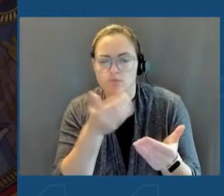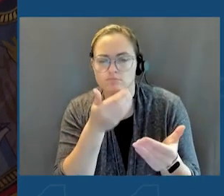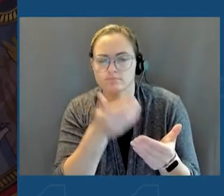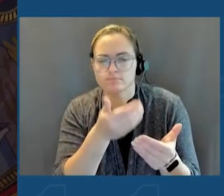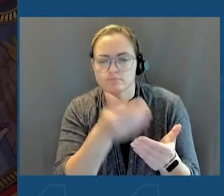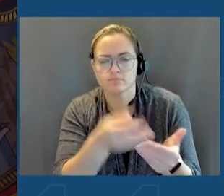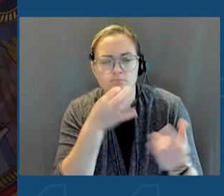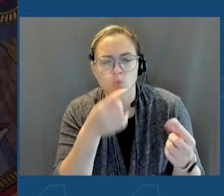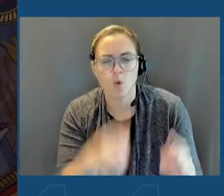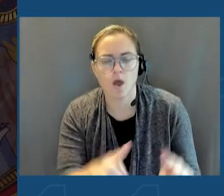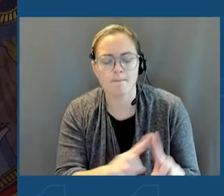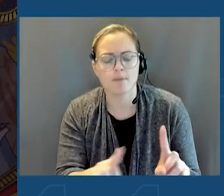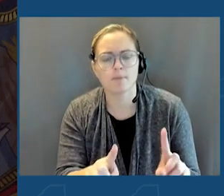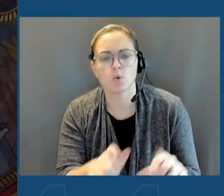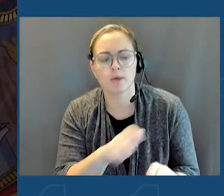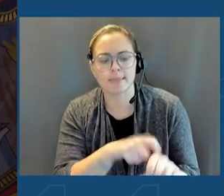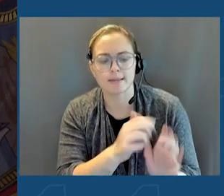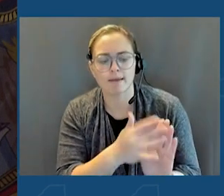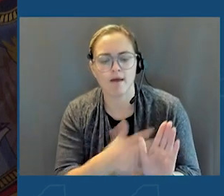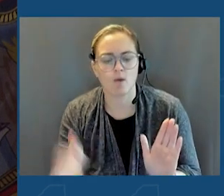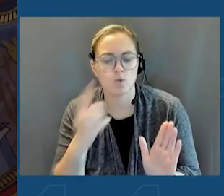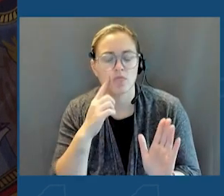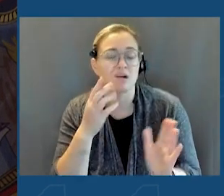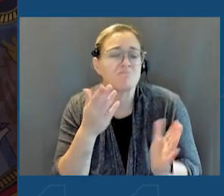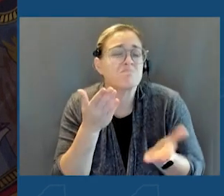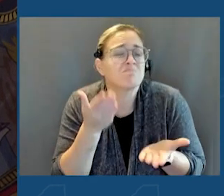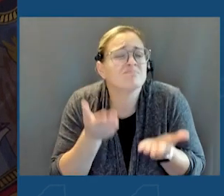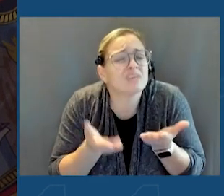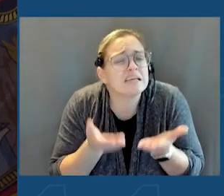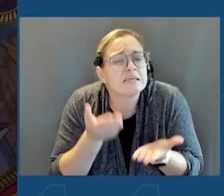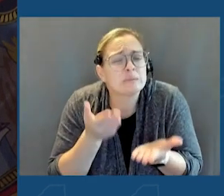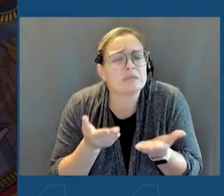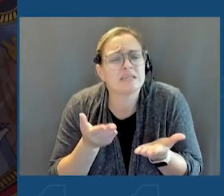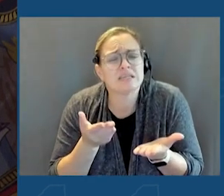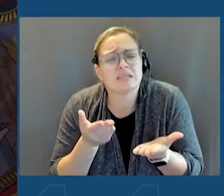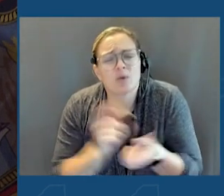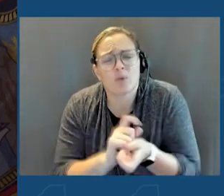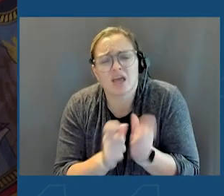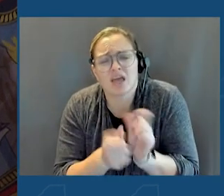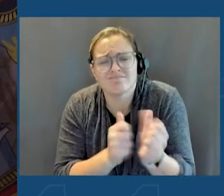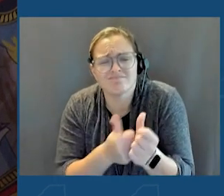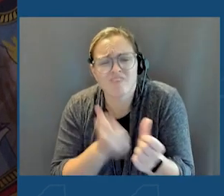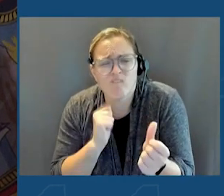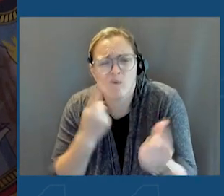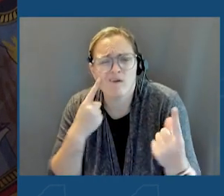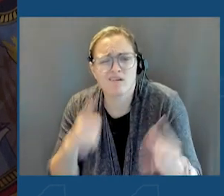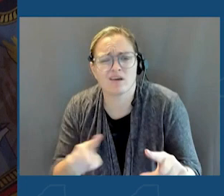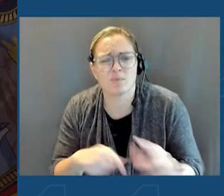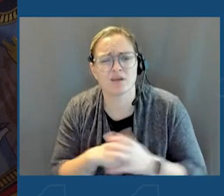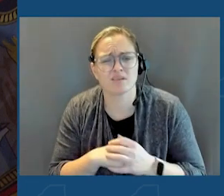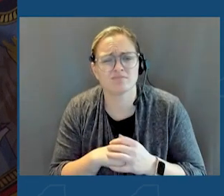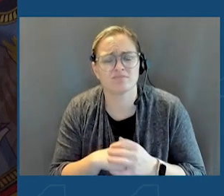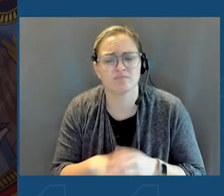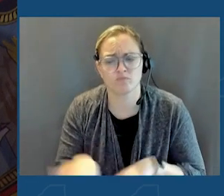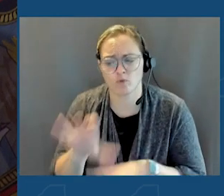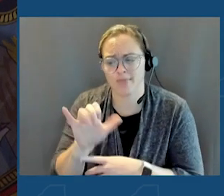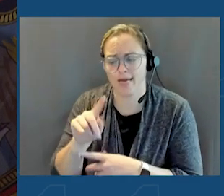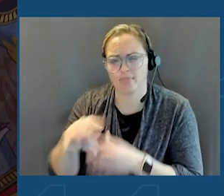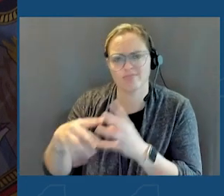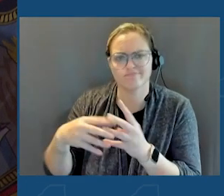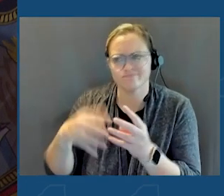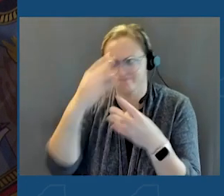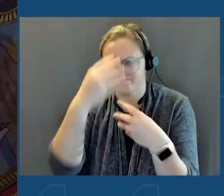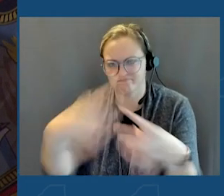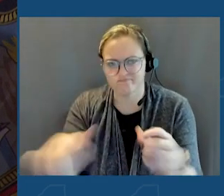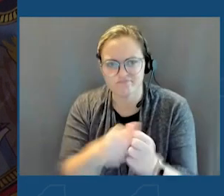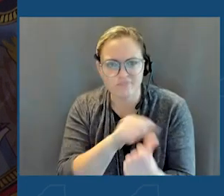but we had that time frame when we thought that maybe we could turn the tide from that leaked memo about the Dobbs decision that shocked all